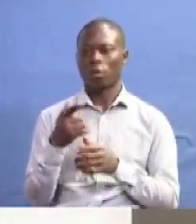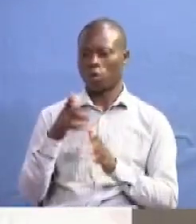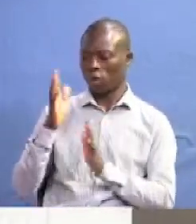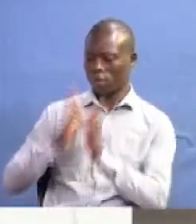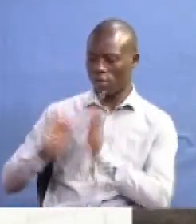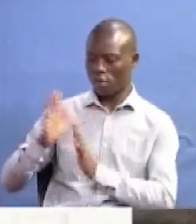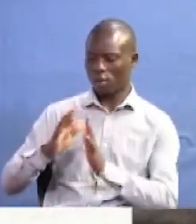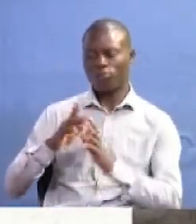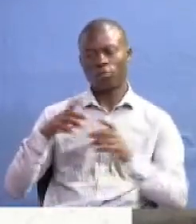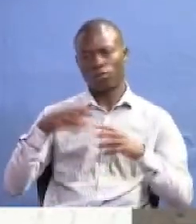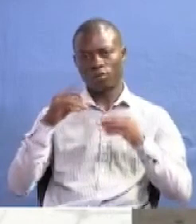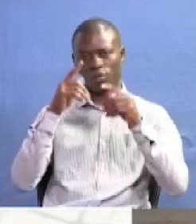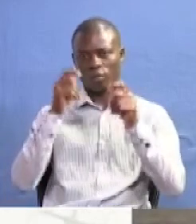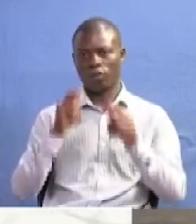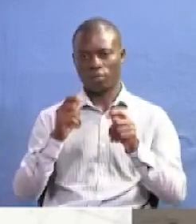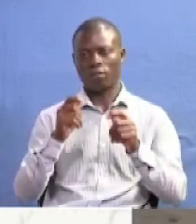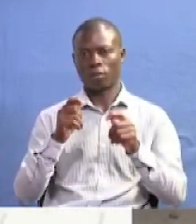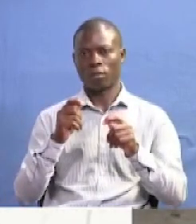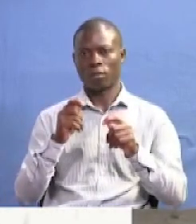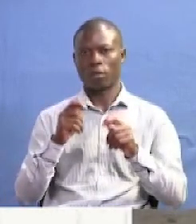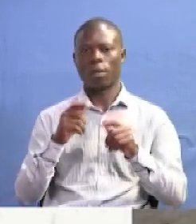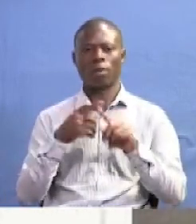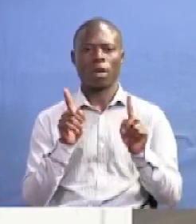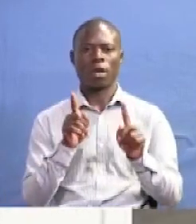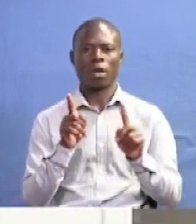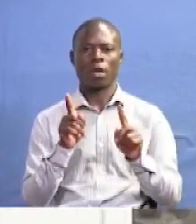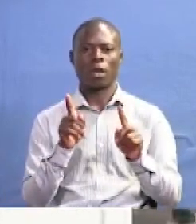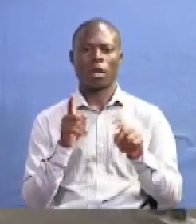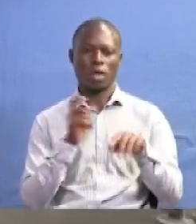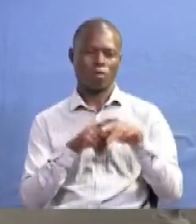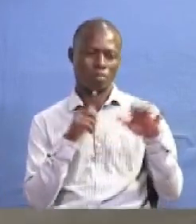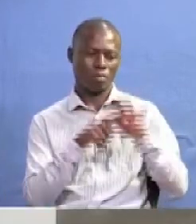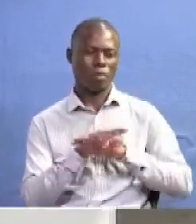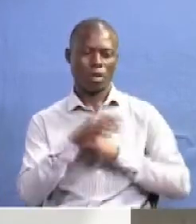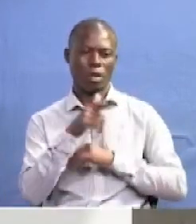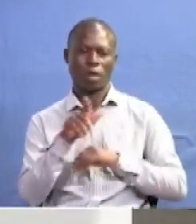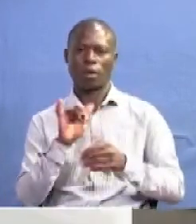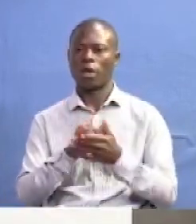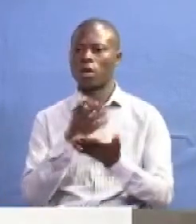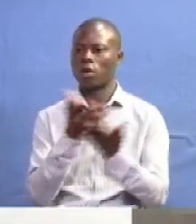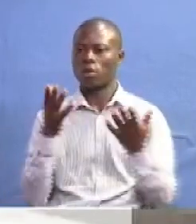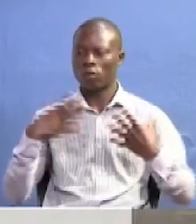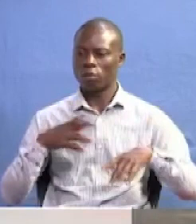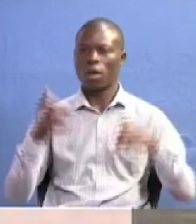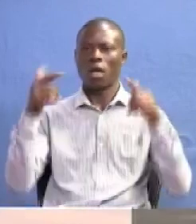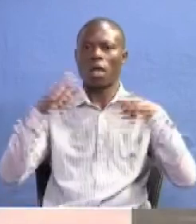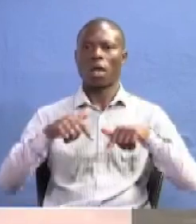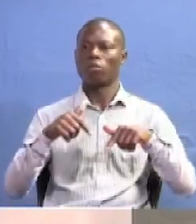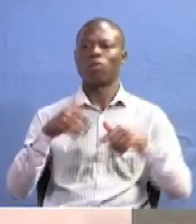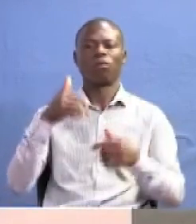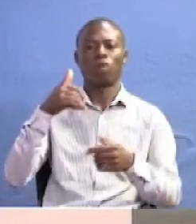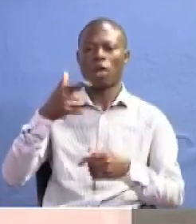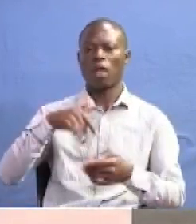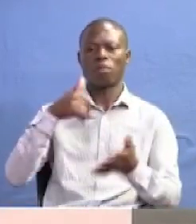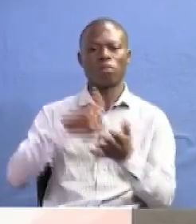tukwe street na tumekuja street. Lakini wakati tumeingia street nimepata kwamba wale ambao wamekuja si wale watu